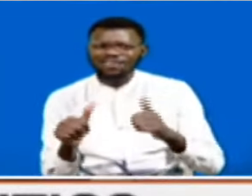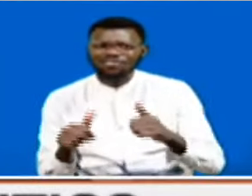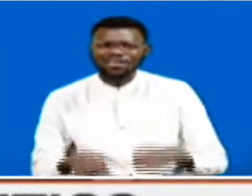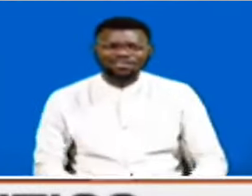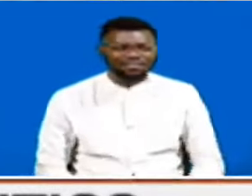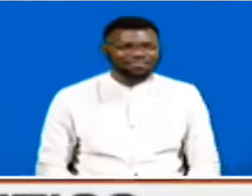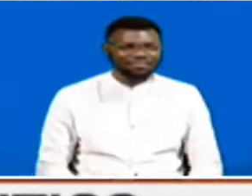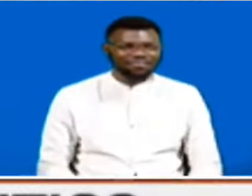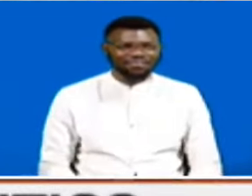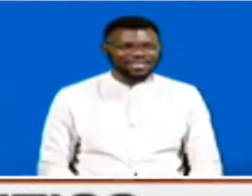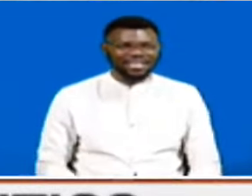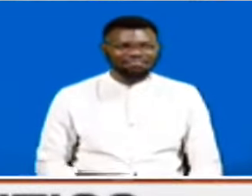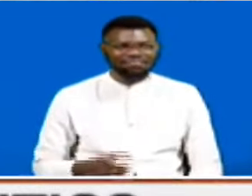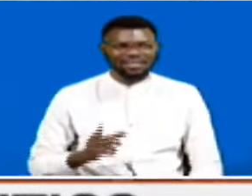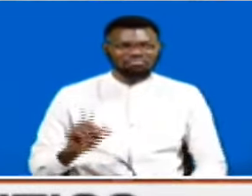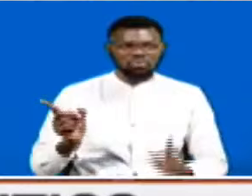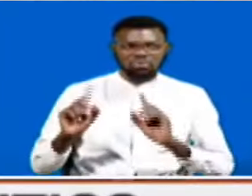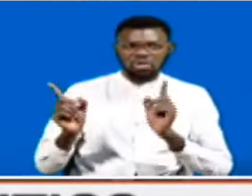during the day?